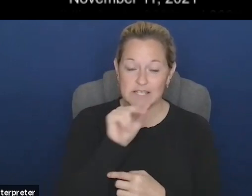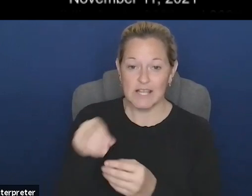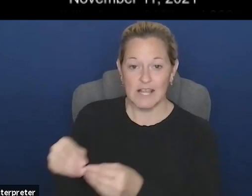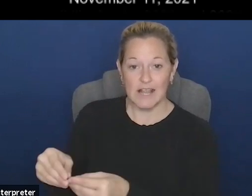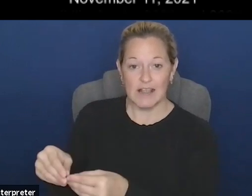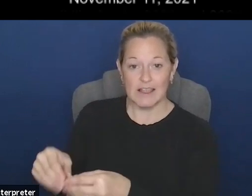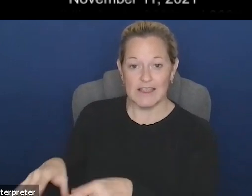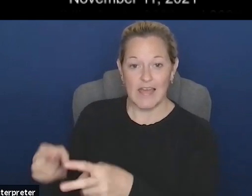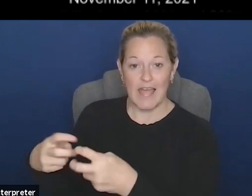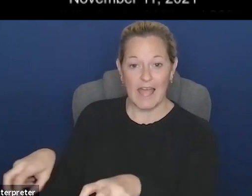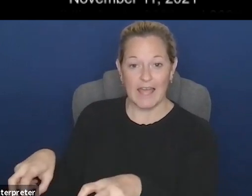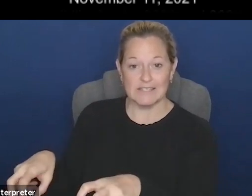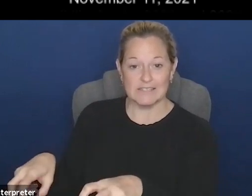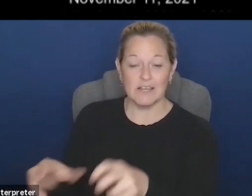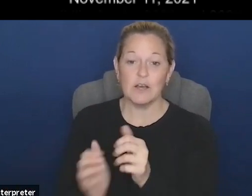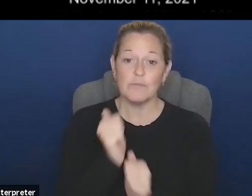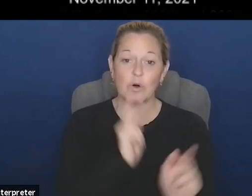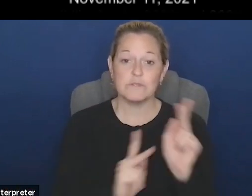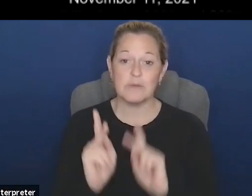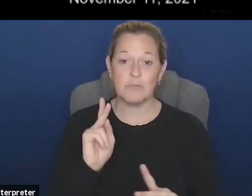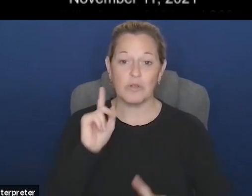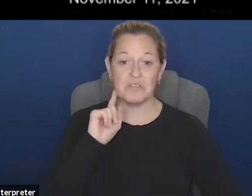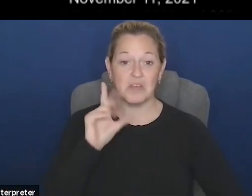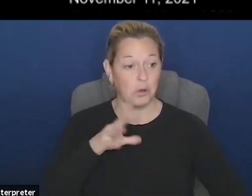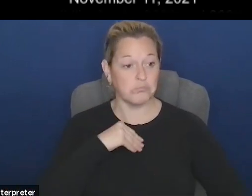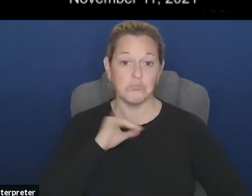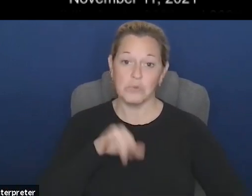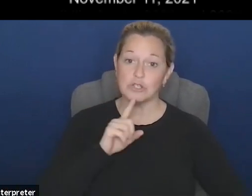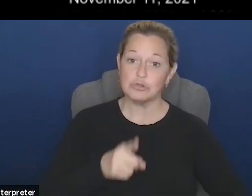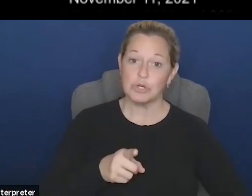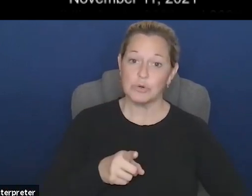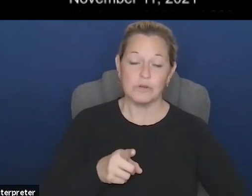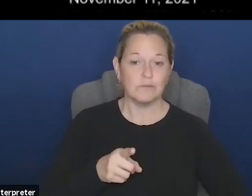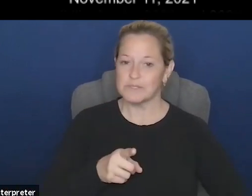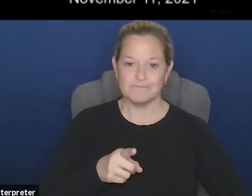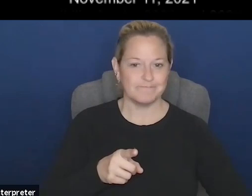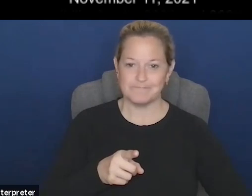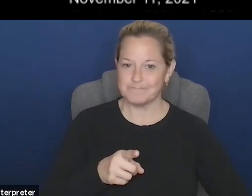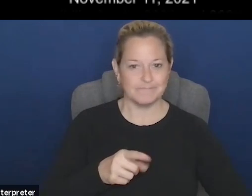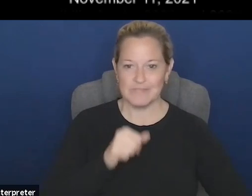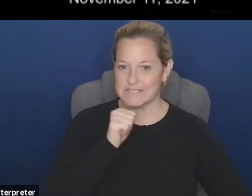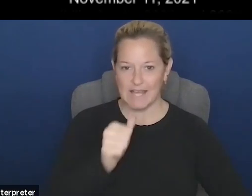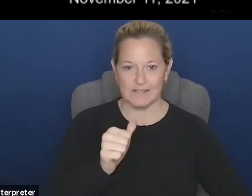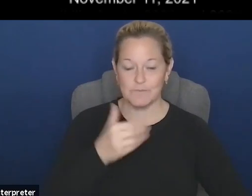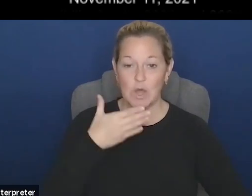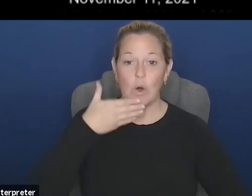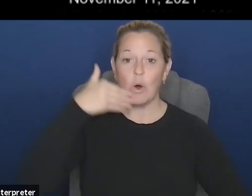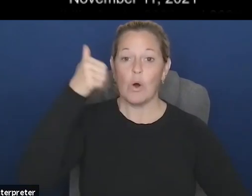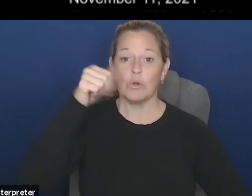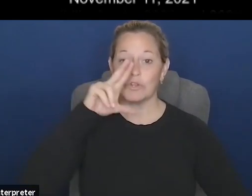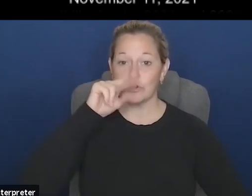most part, people accept this statement as true, but in fact, it is not. older ducks, baby